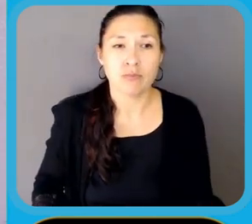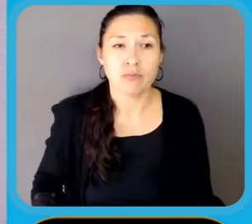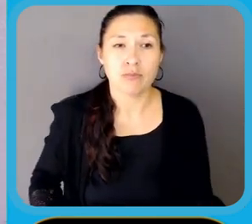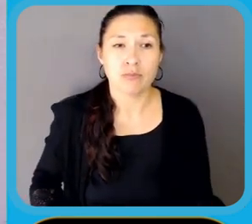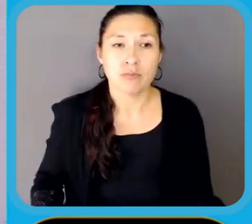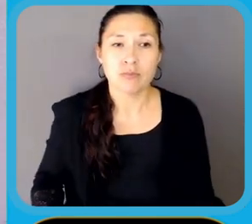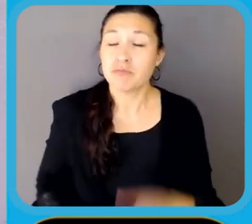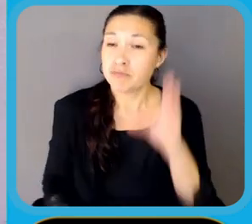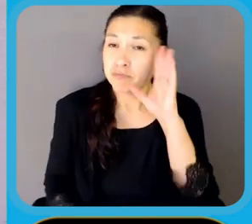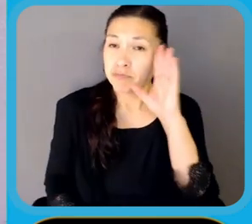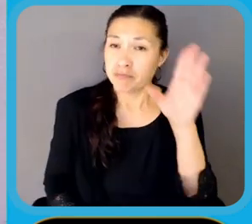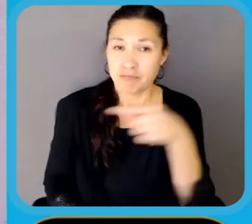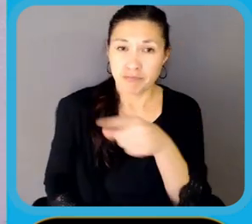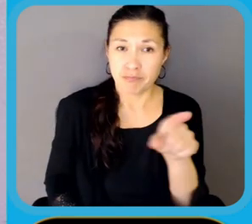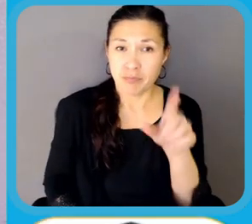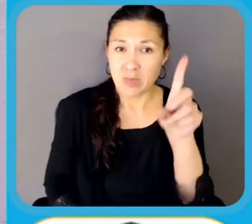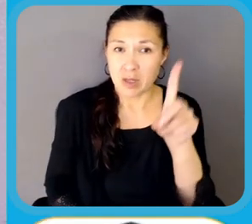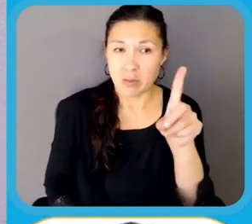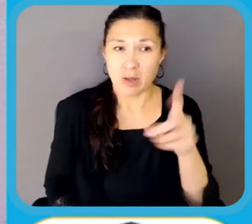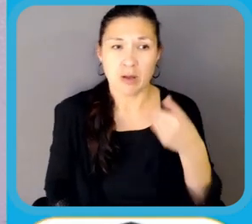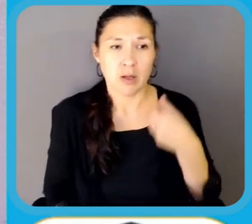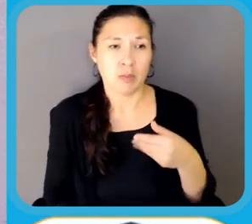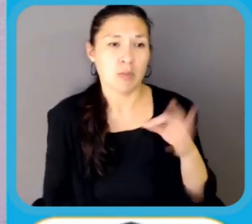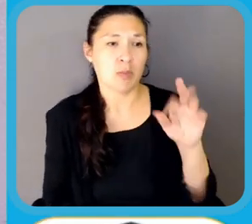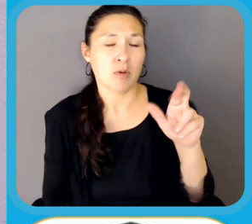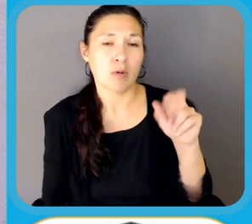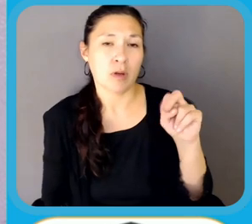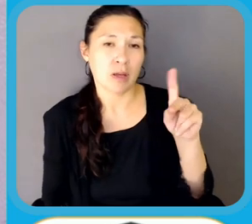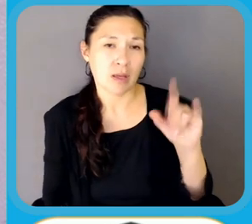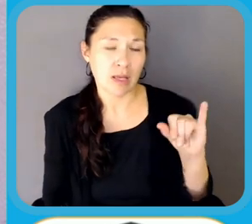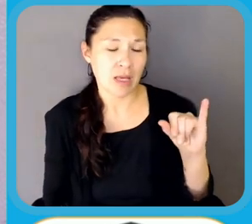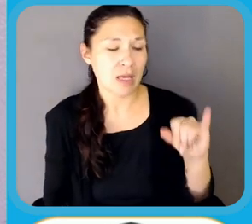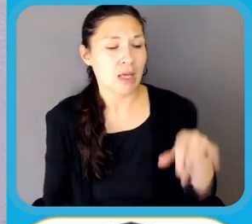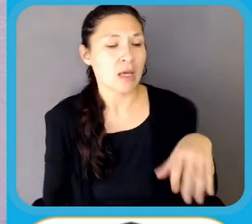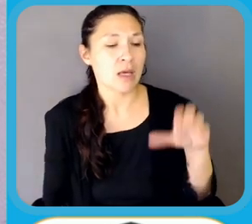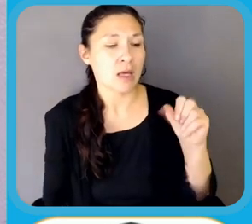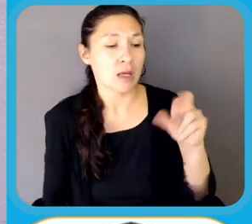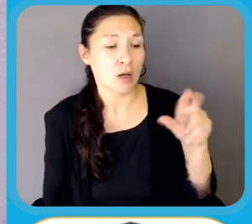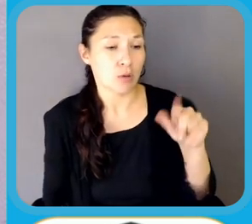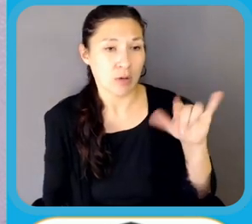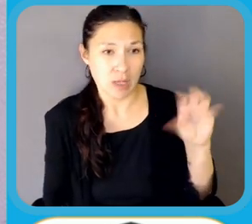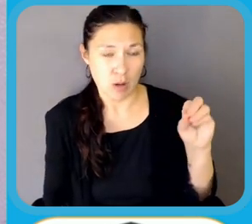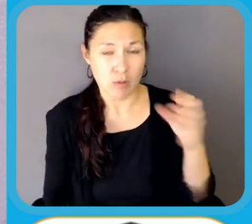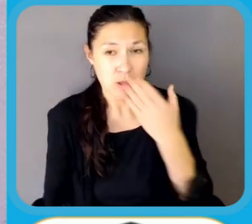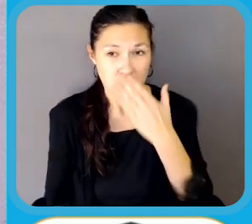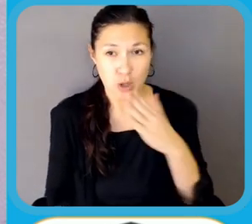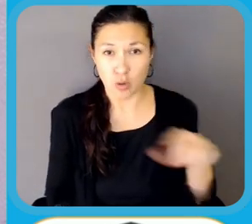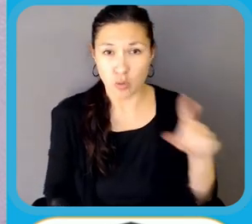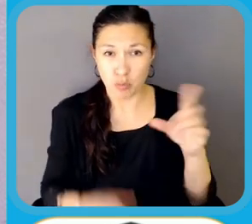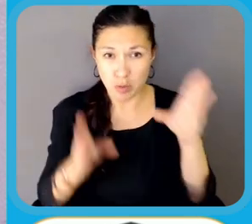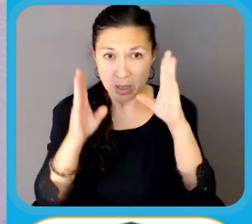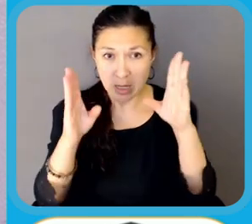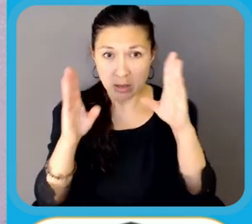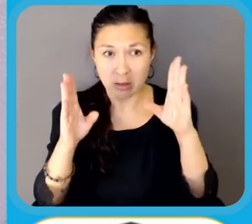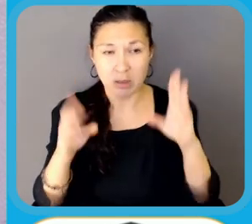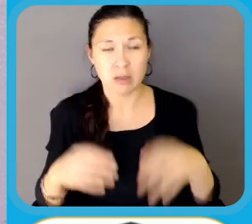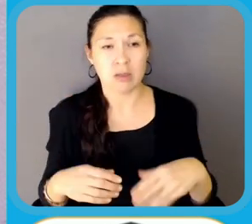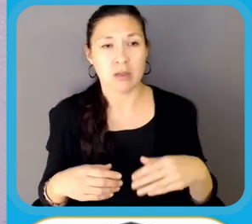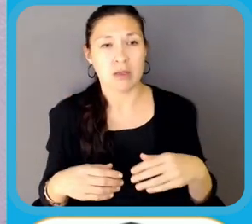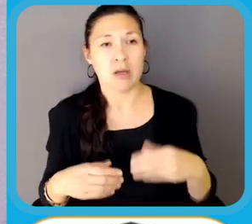Fellow Democrats, my name is Frankie Carrillo. Thank you for your attention. Today, my name is preceded with titles of